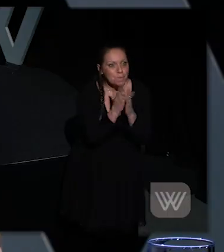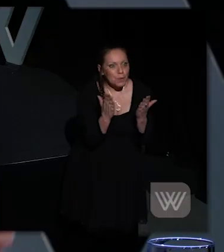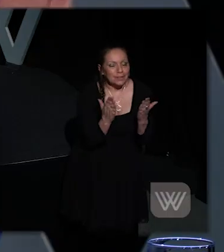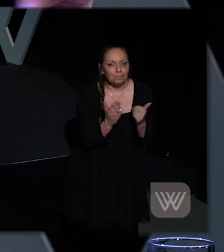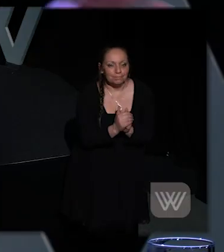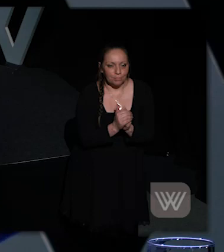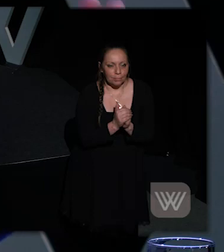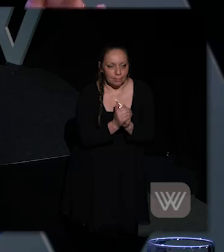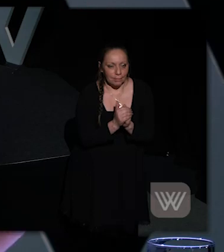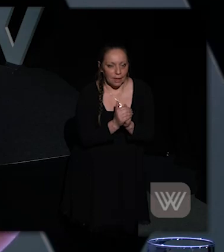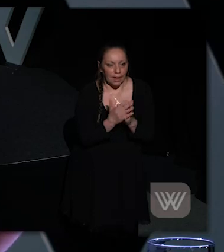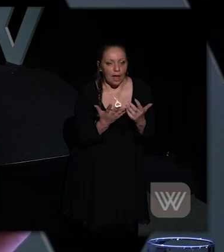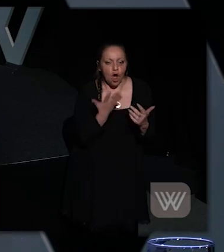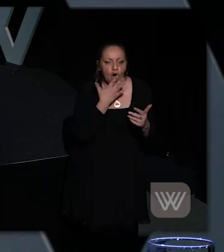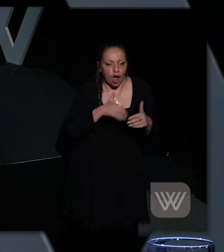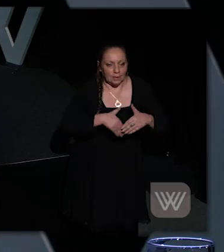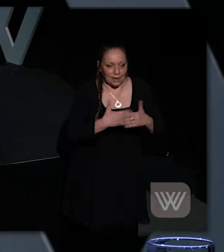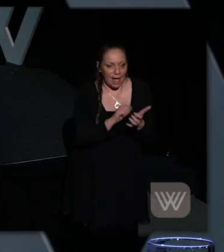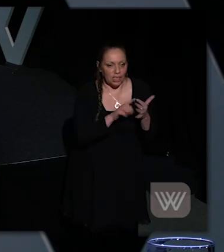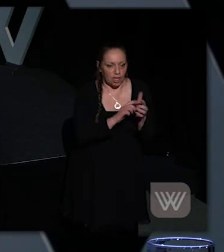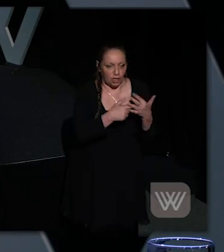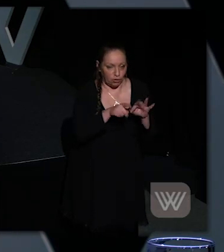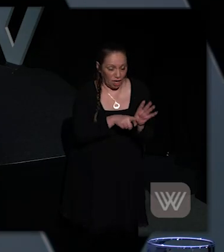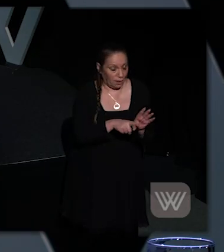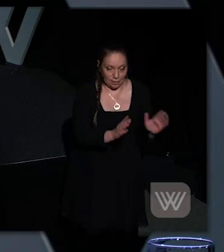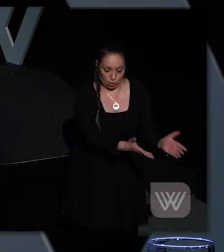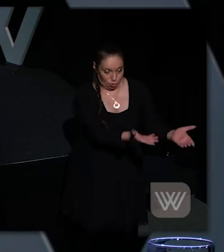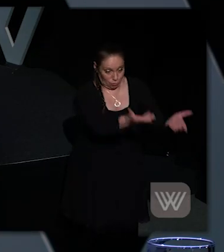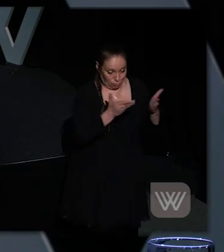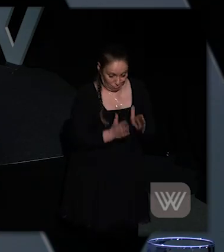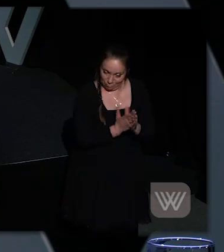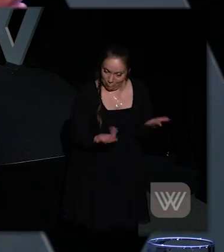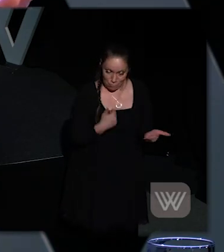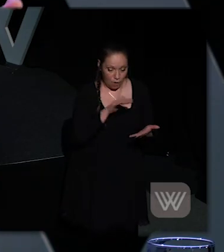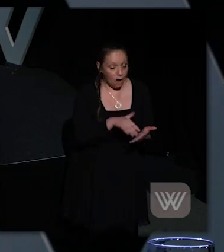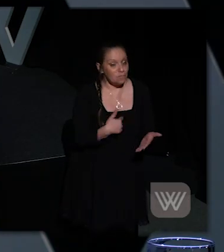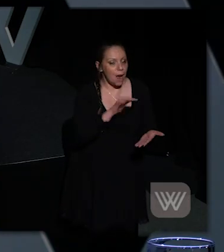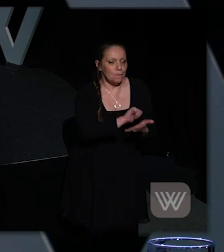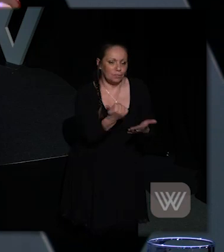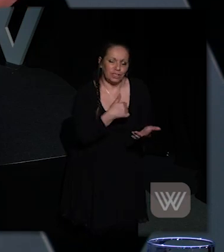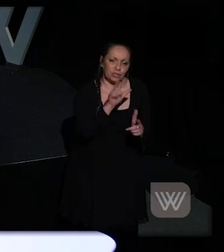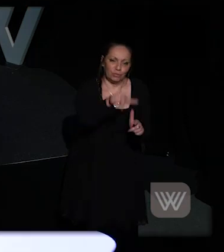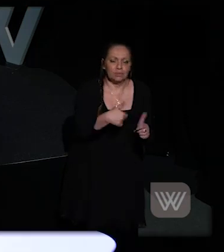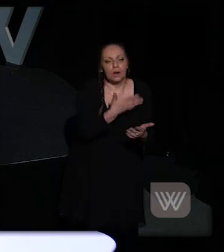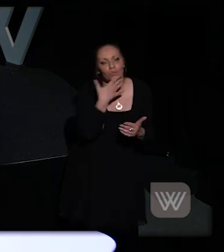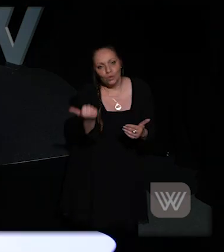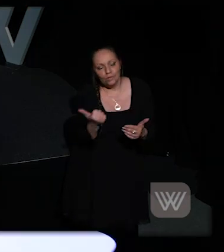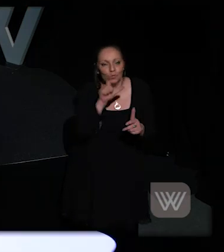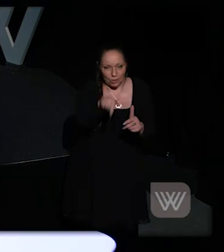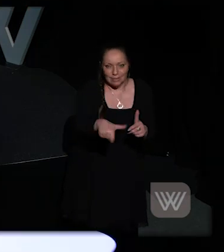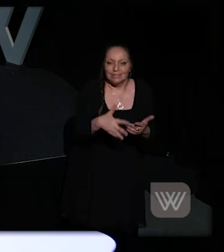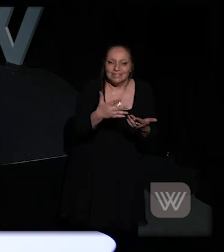came on a really hot day in January, and I wasn't expecting it, actually. I think my publisher, my beautiful publisher, Arwen Summers, is